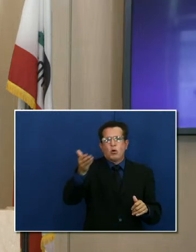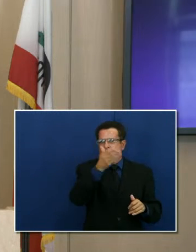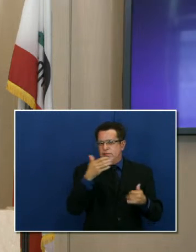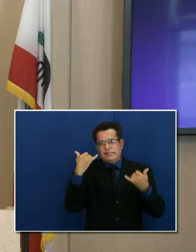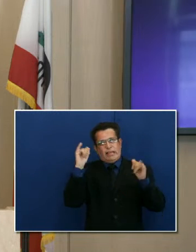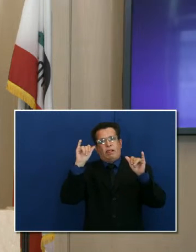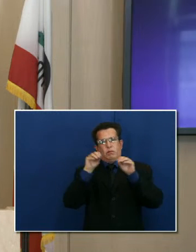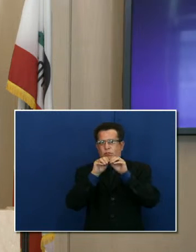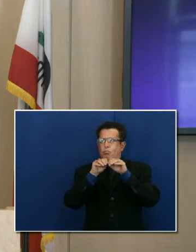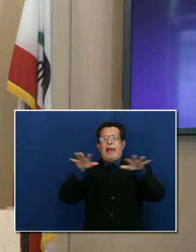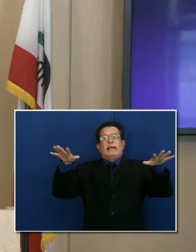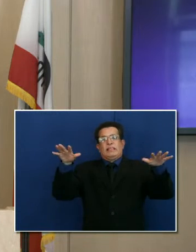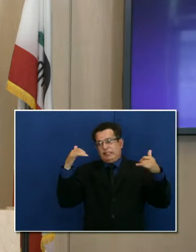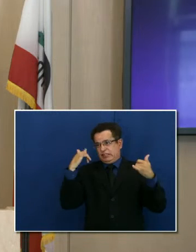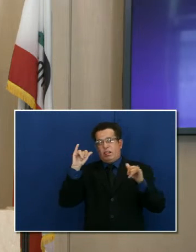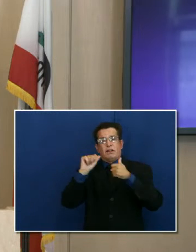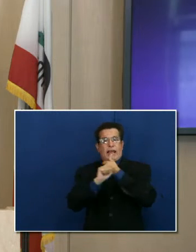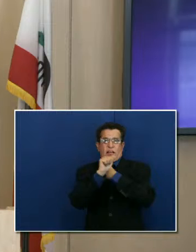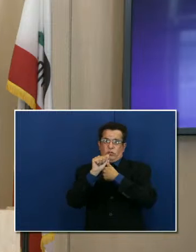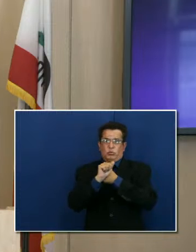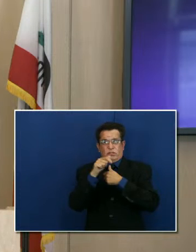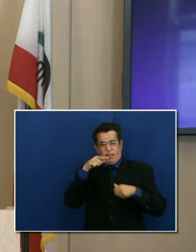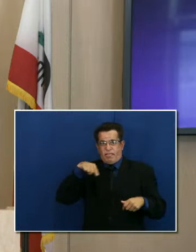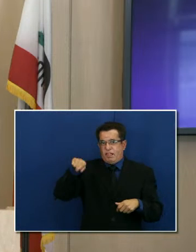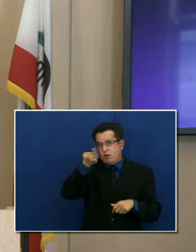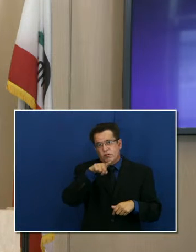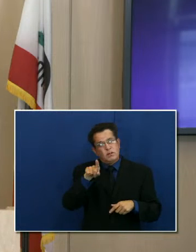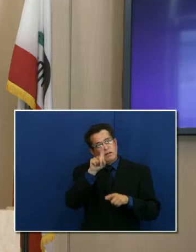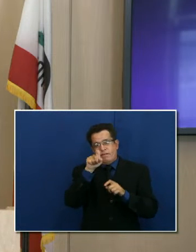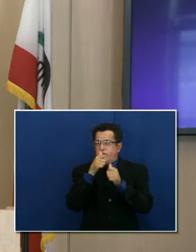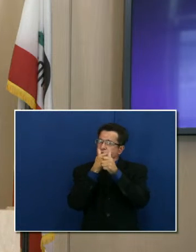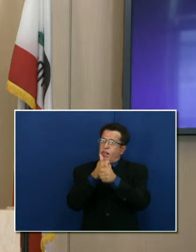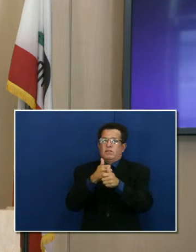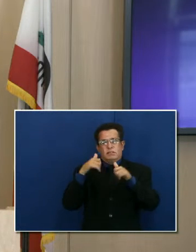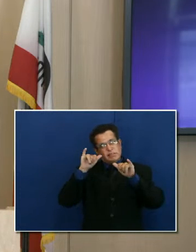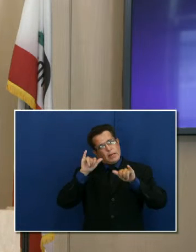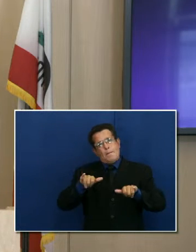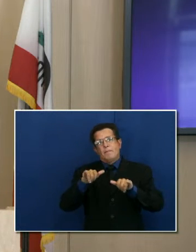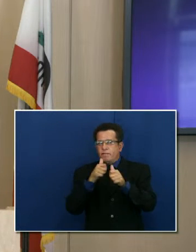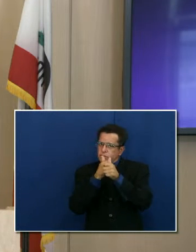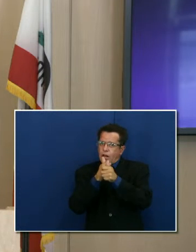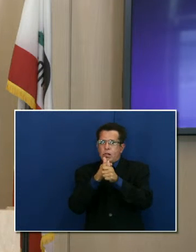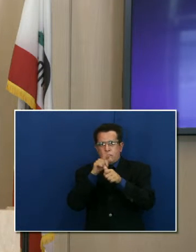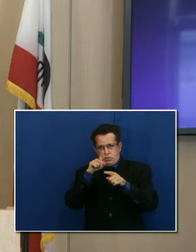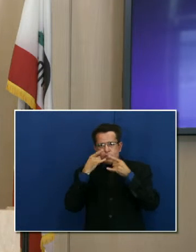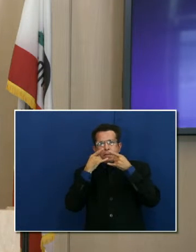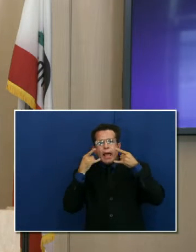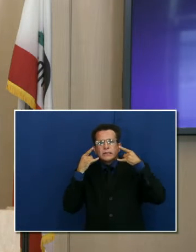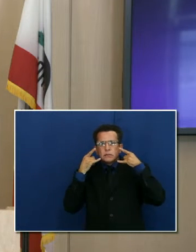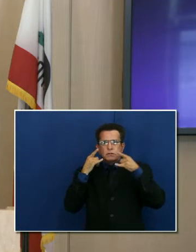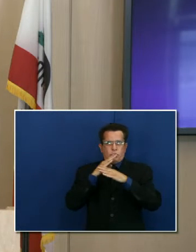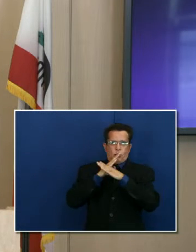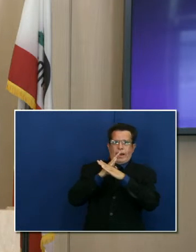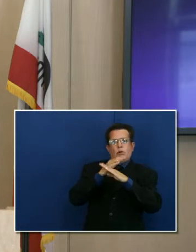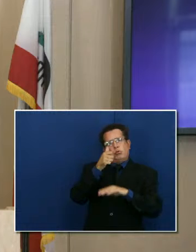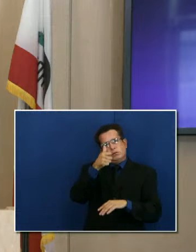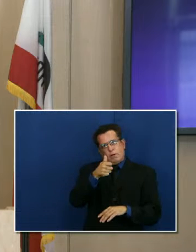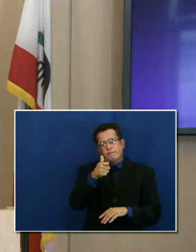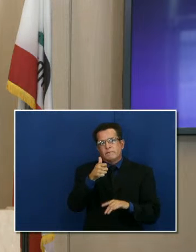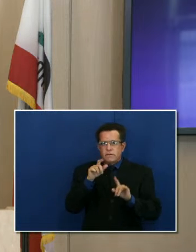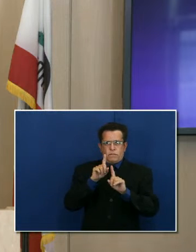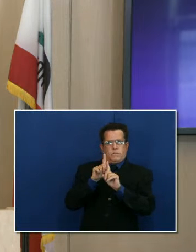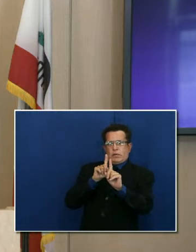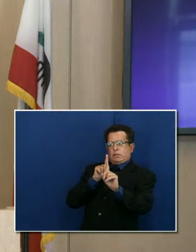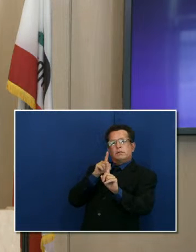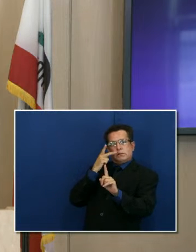still spreading. So we need to continue to take safety precautions like wearing facial coverings and obviously